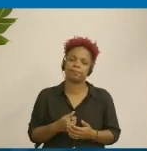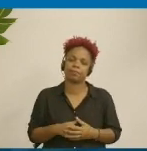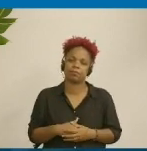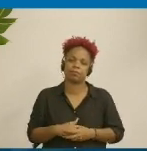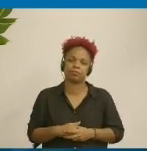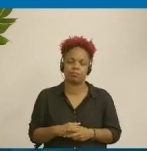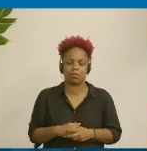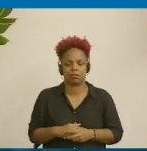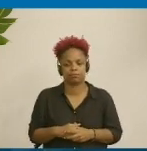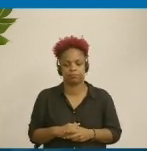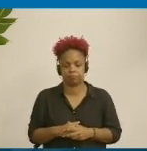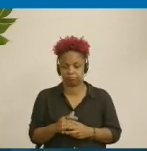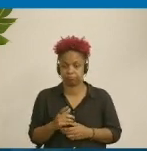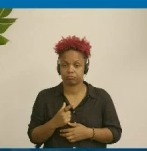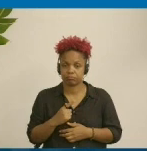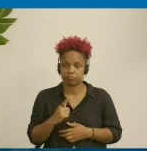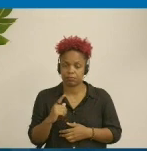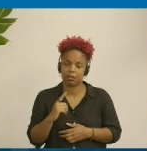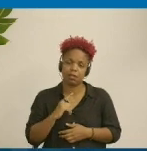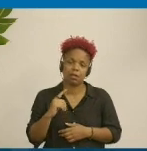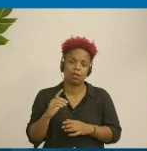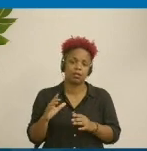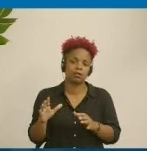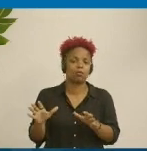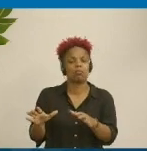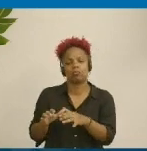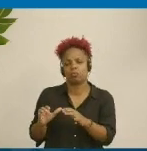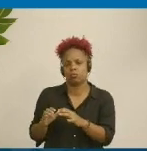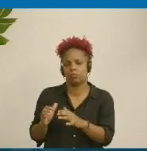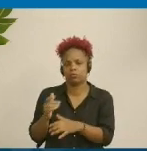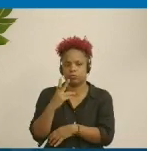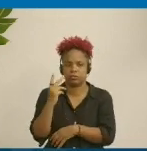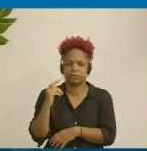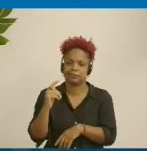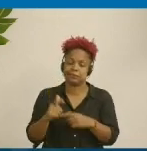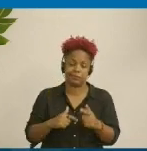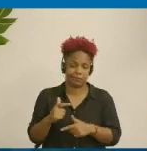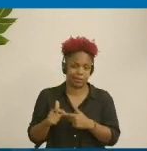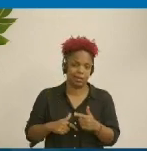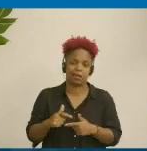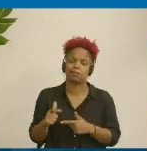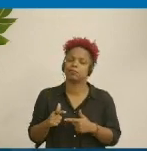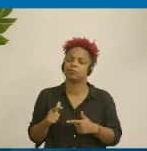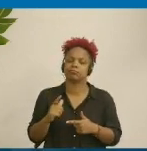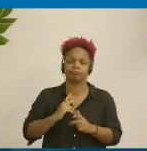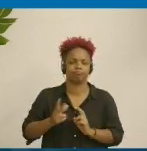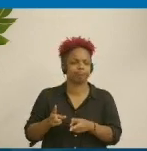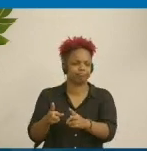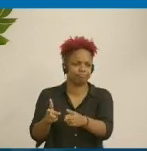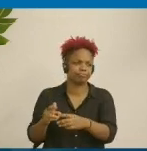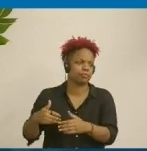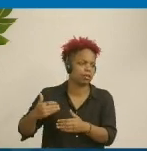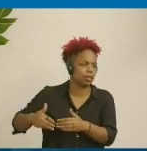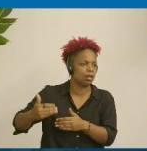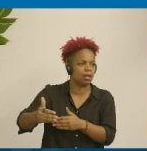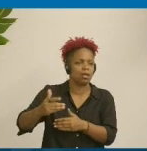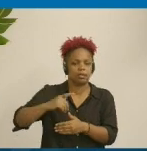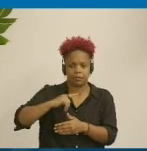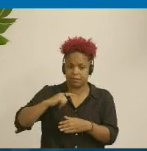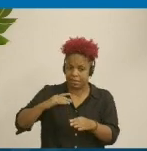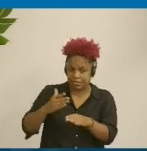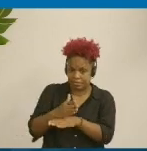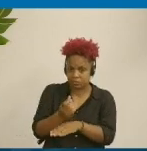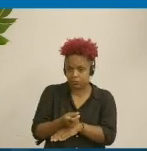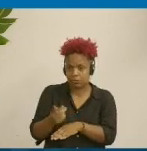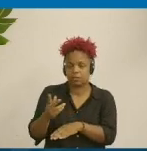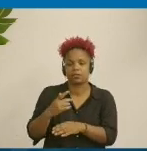matter, but for millions of others, it's actually not. And so this is a true great initiative you're